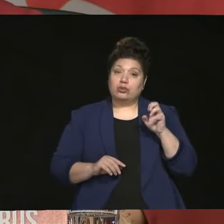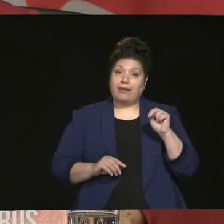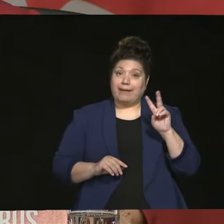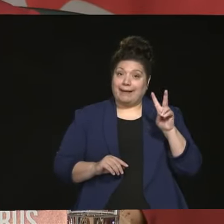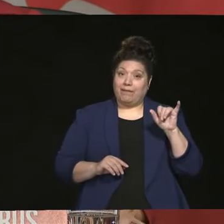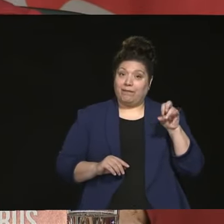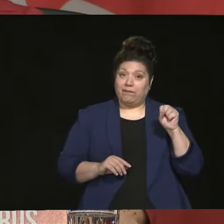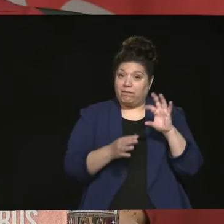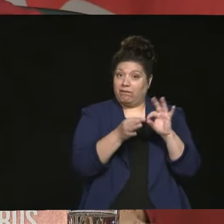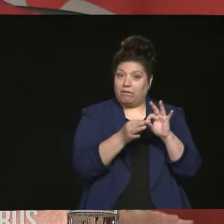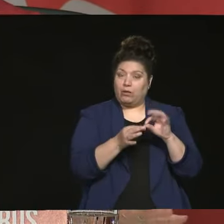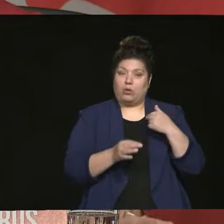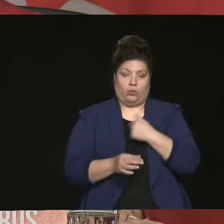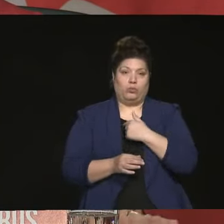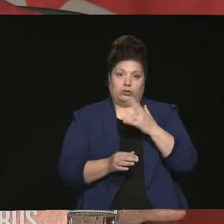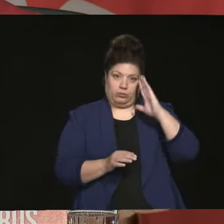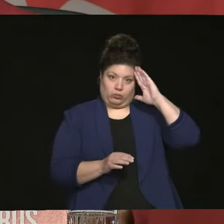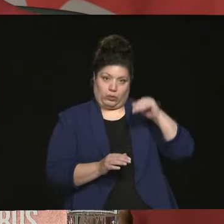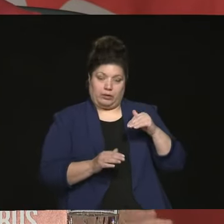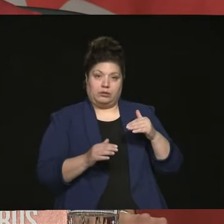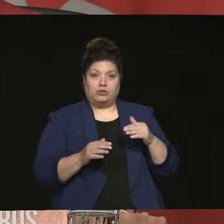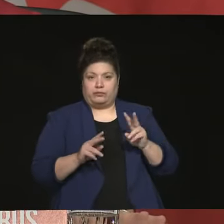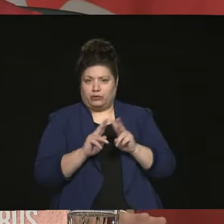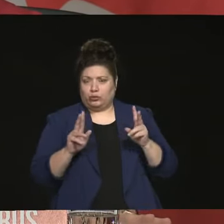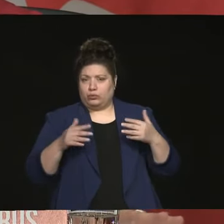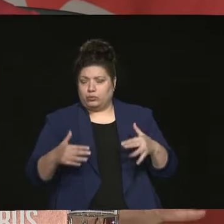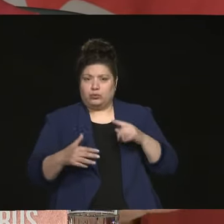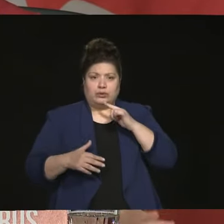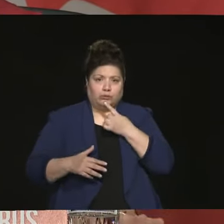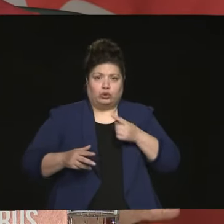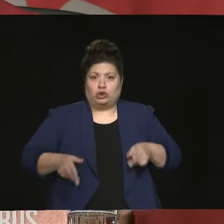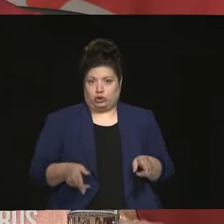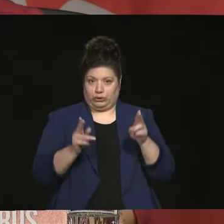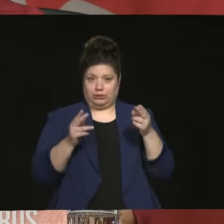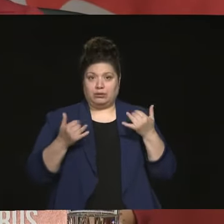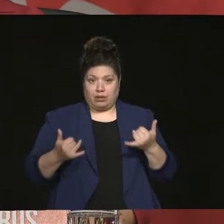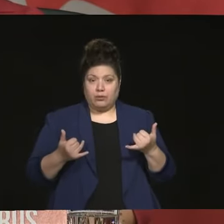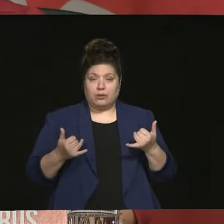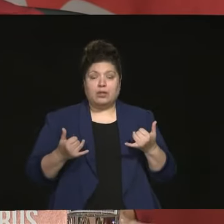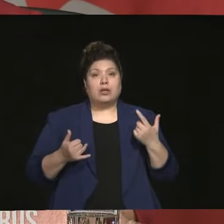here. We are working very hard to support the